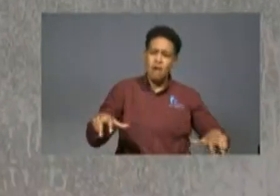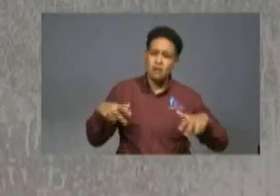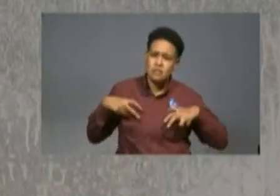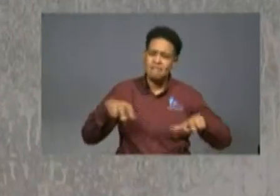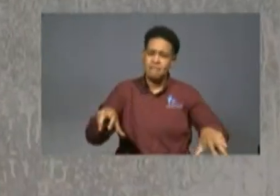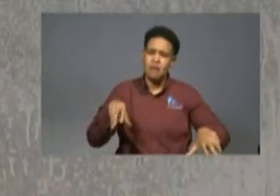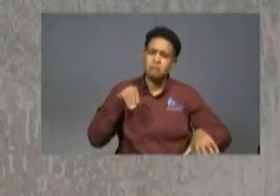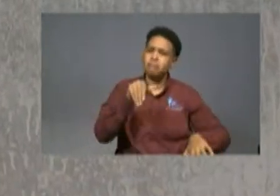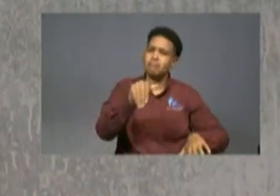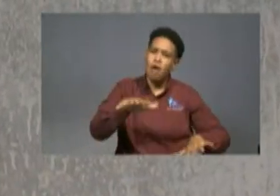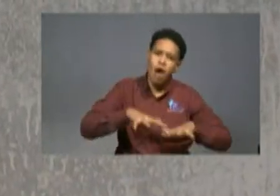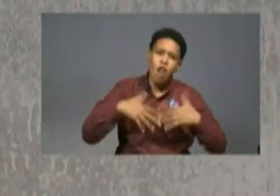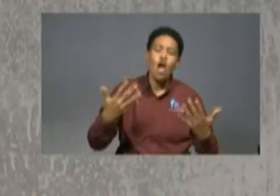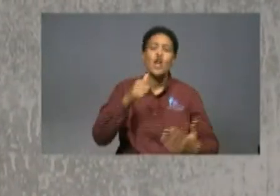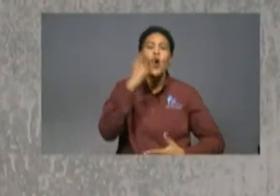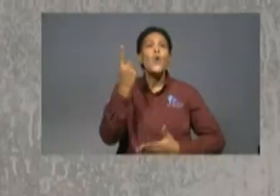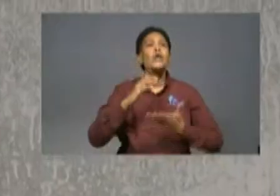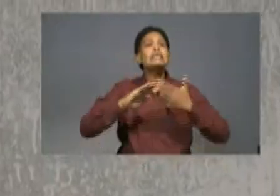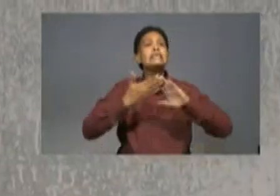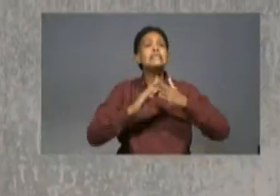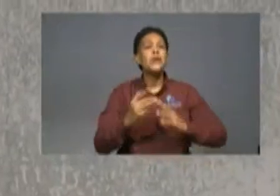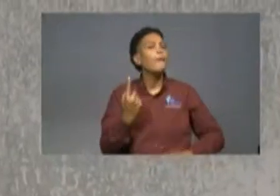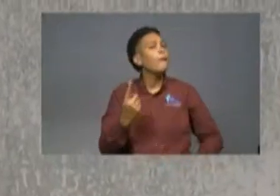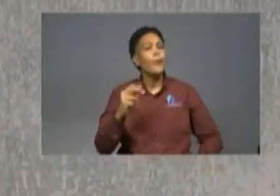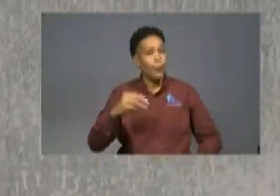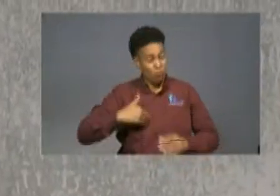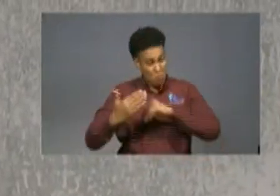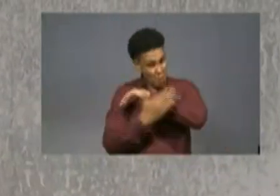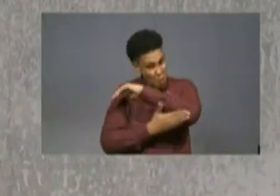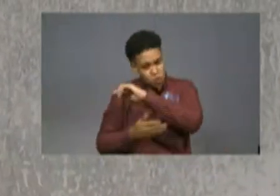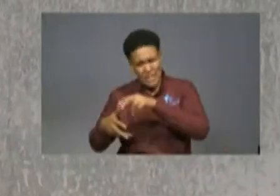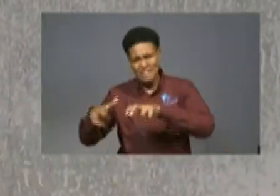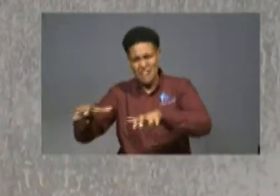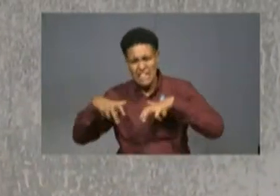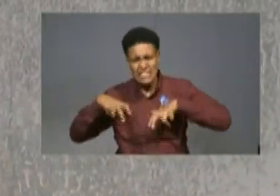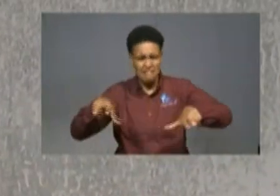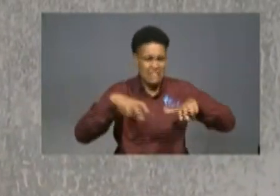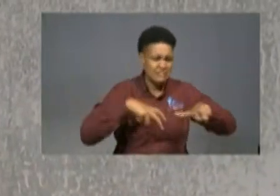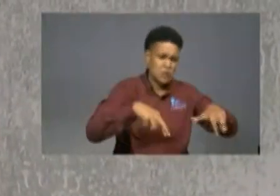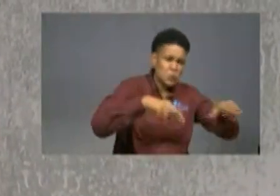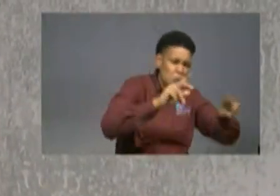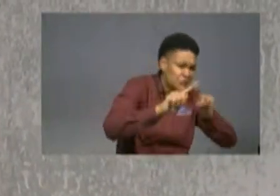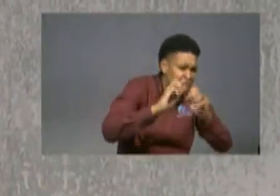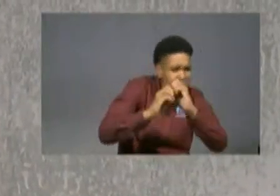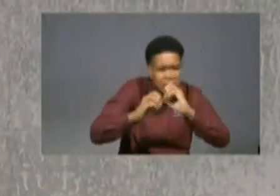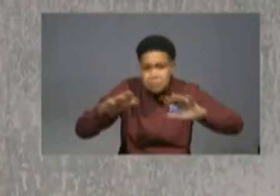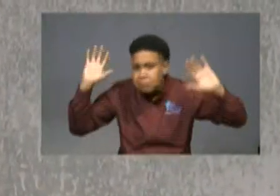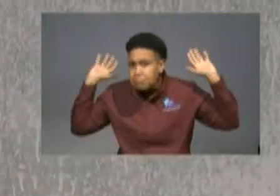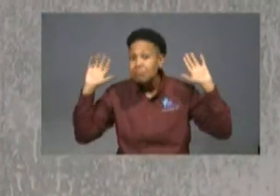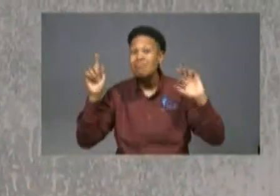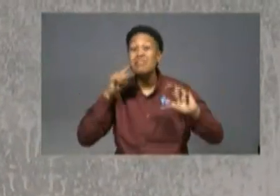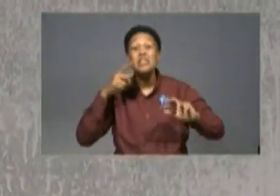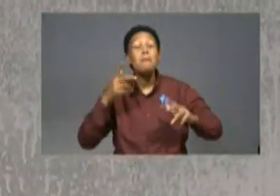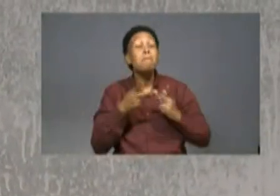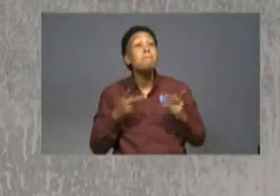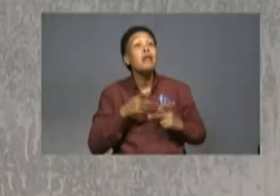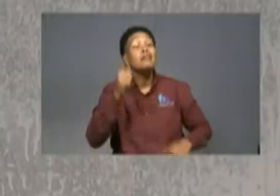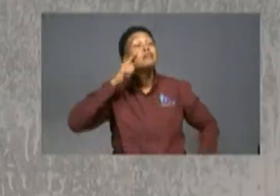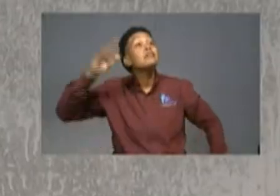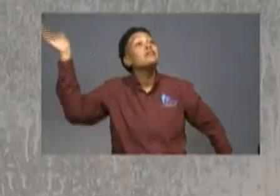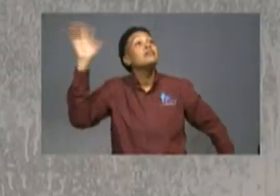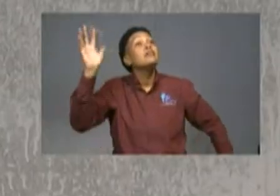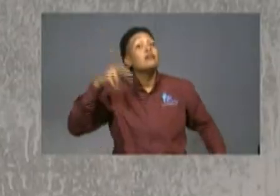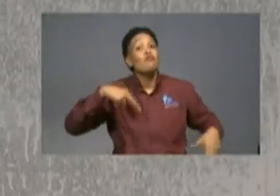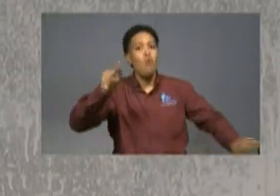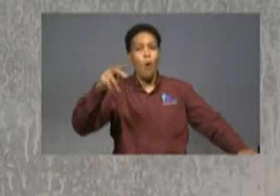only invested in urban infrastructure, we've invested in rural infrastructure. In places that you have never seen roads, we have